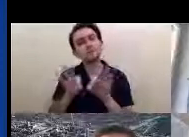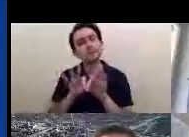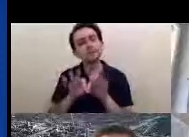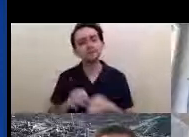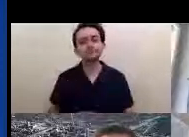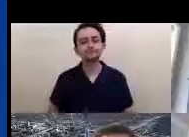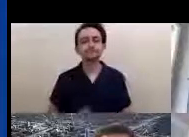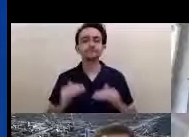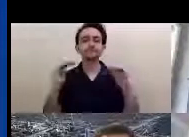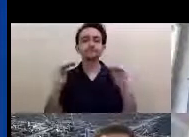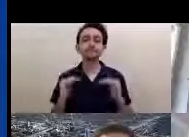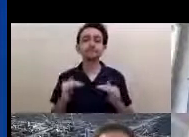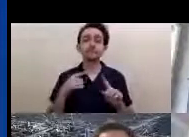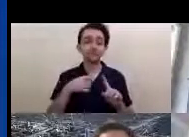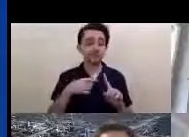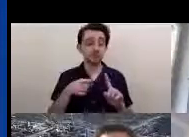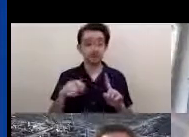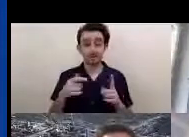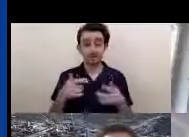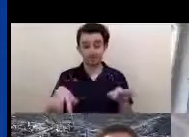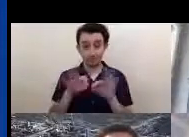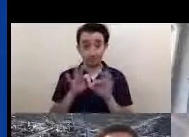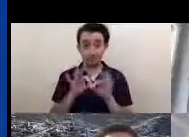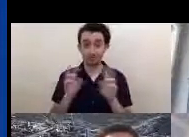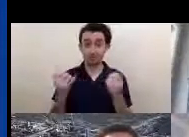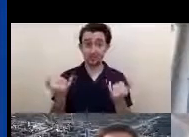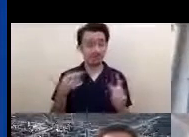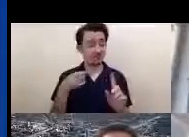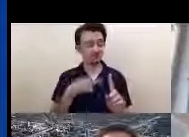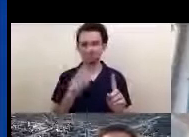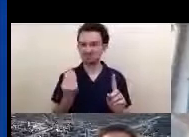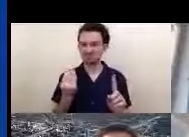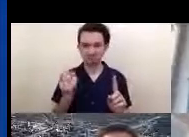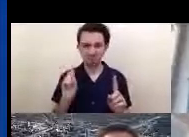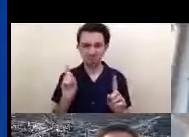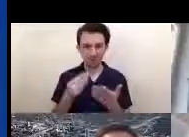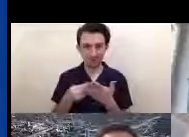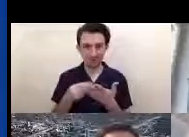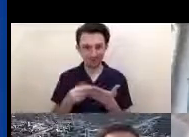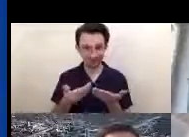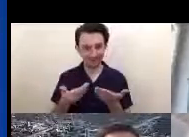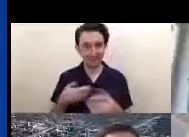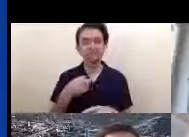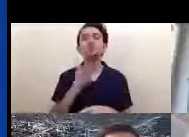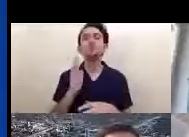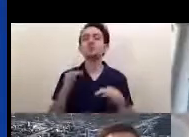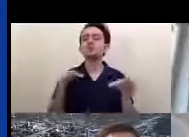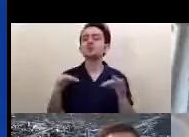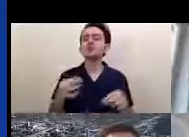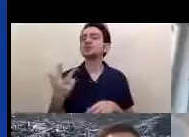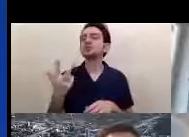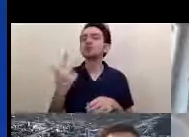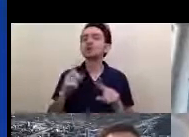some folks is, so where's the money? The 3 areas of city arts funding. And I want to walk through this and make sure people understand